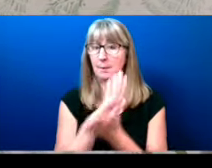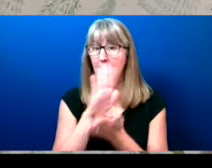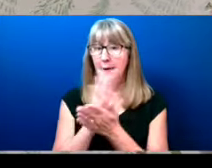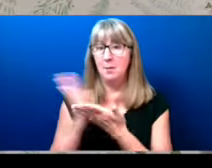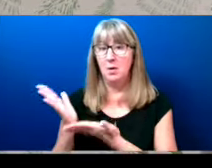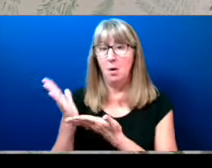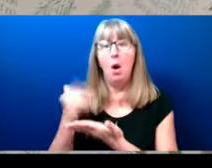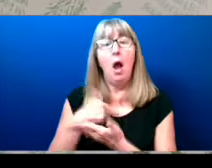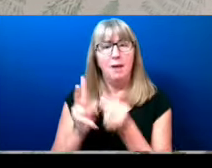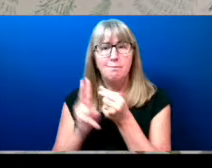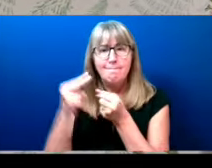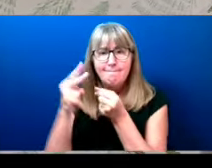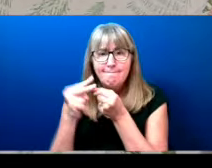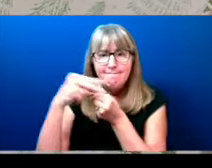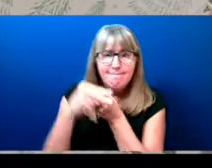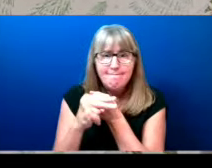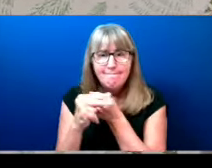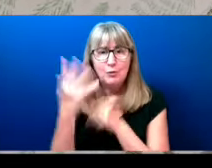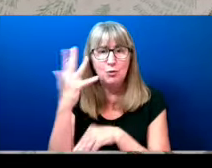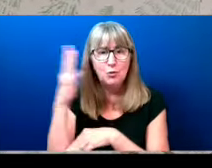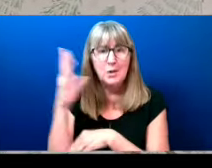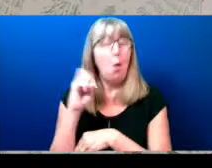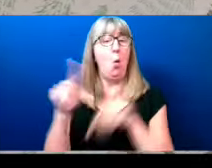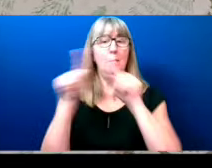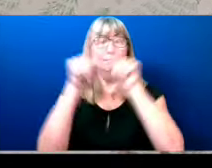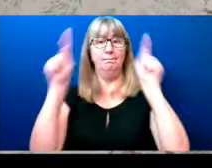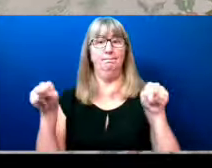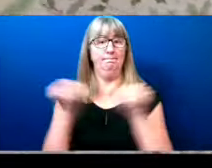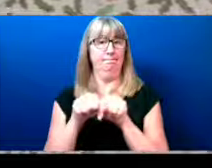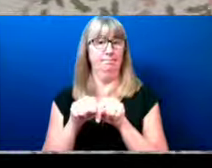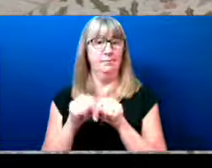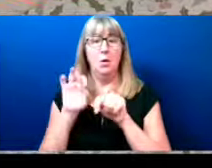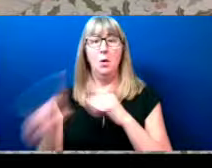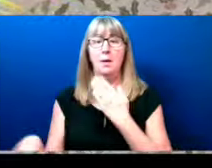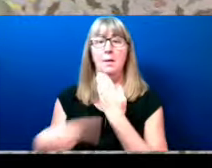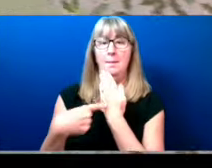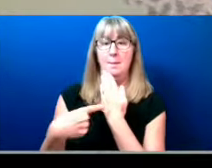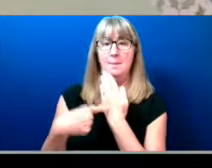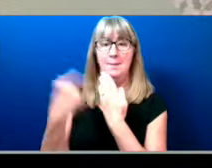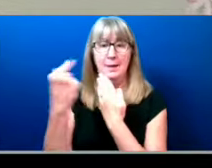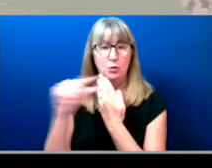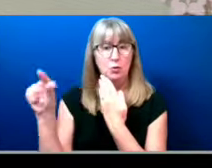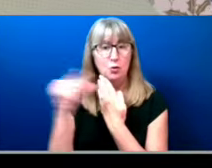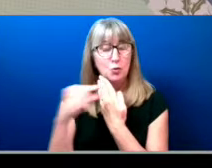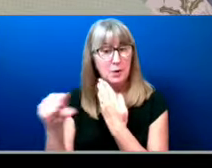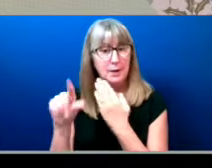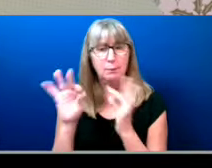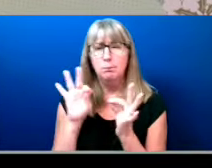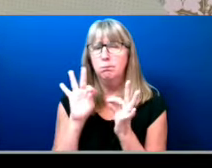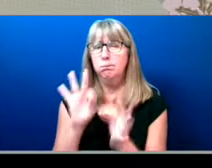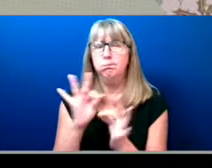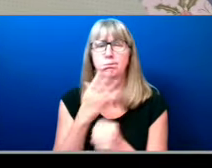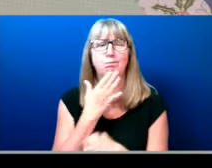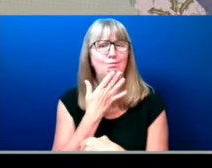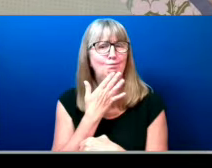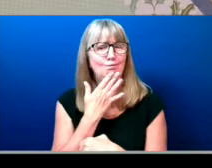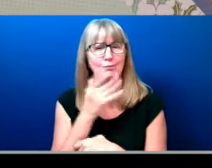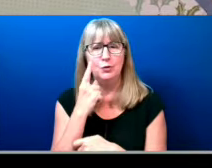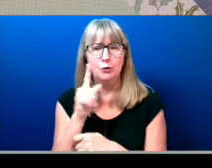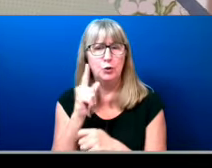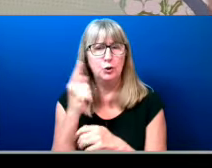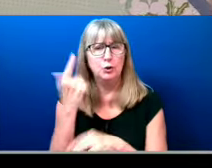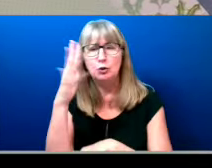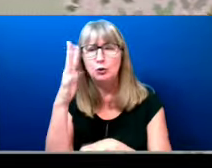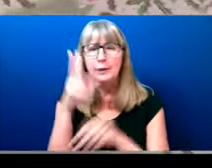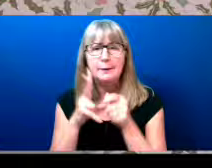I've also cut out some of these trees for different things or just used it as is. Has a great back color of a nice